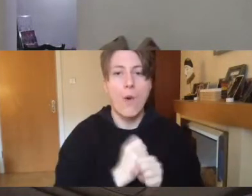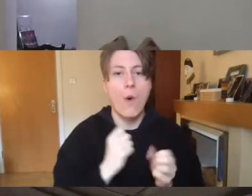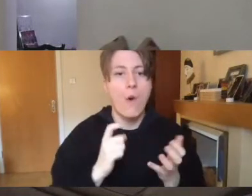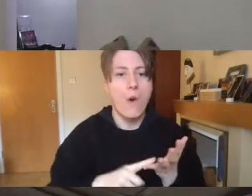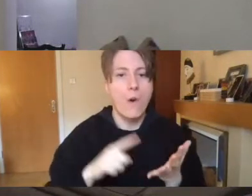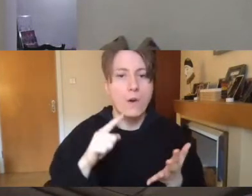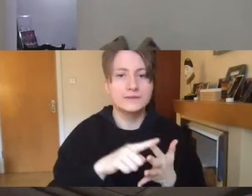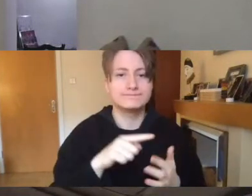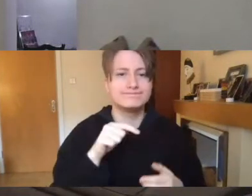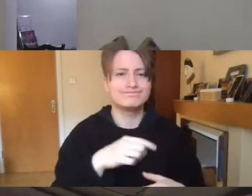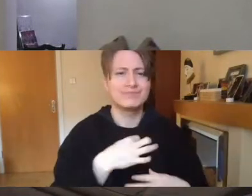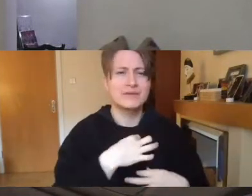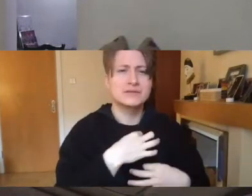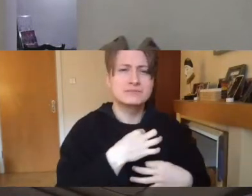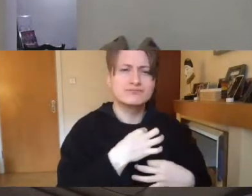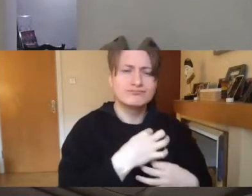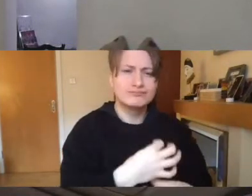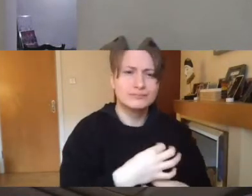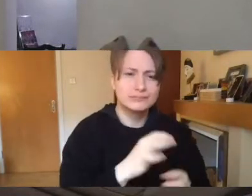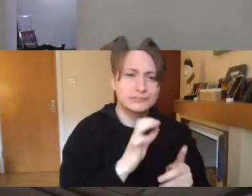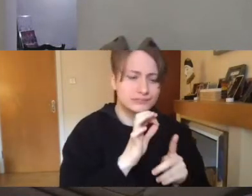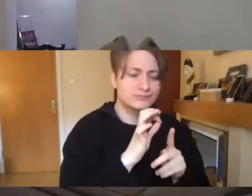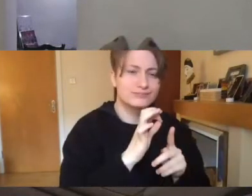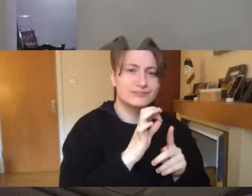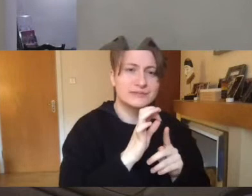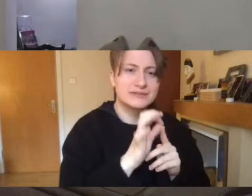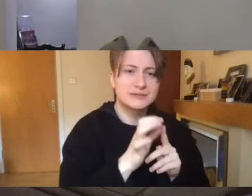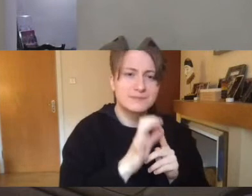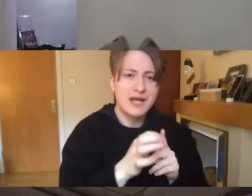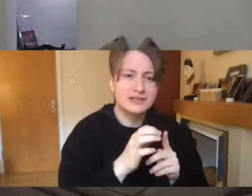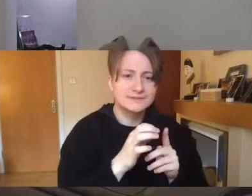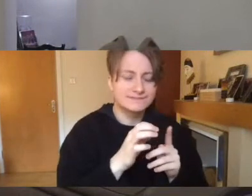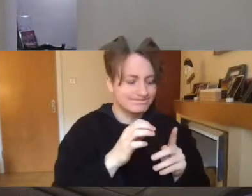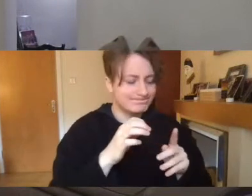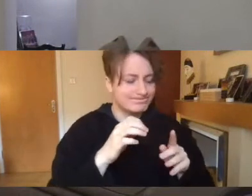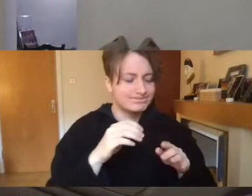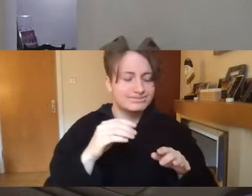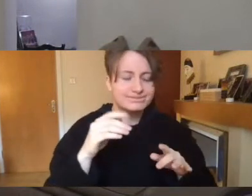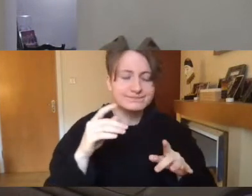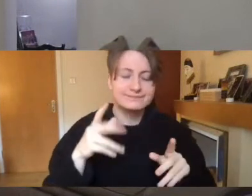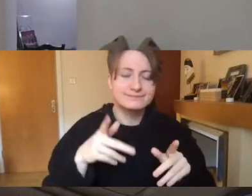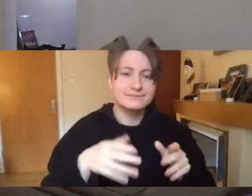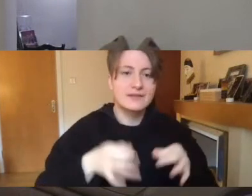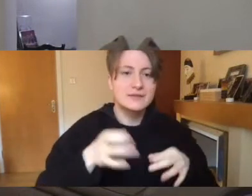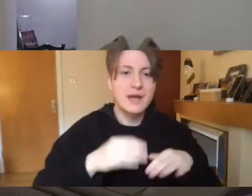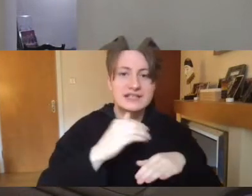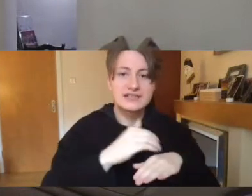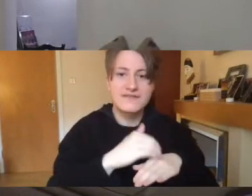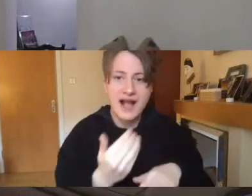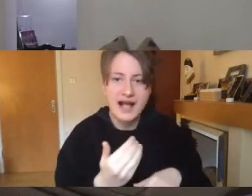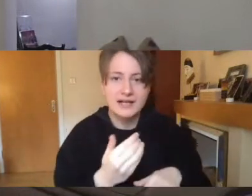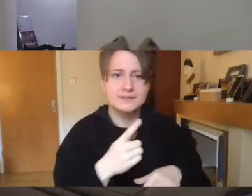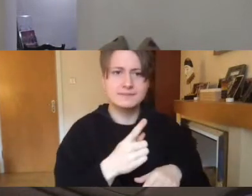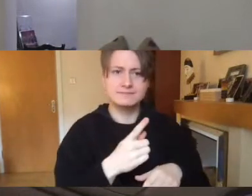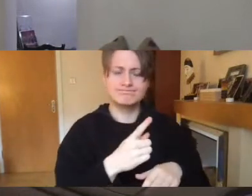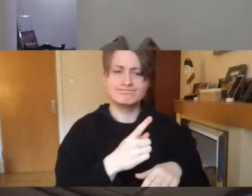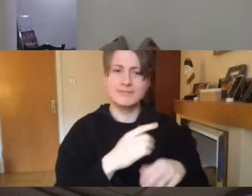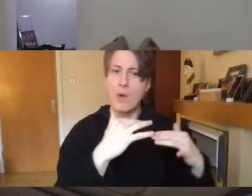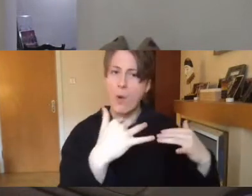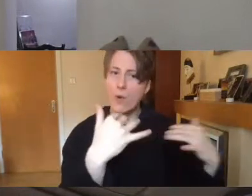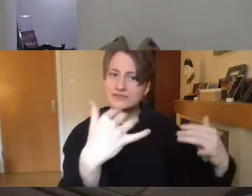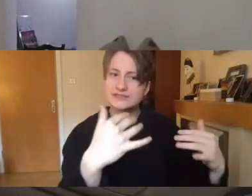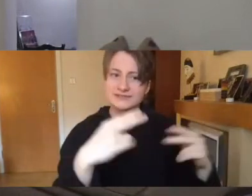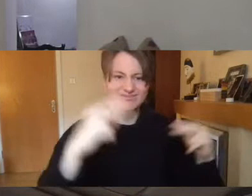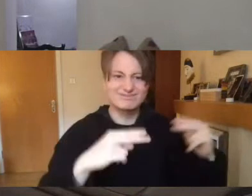illuminating range of music for the solo horn. I've certainly enjoyed working and